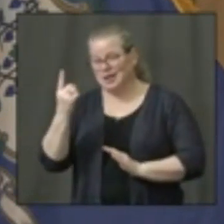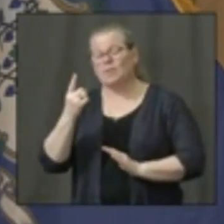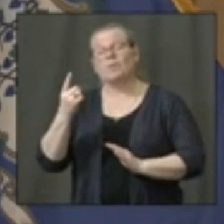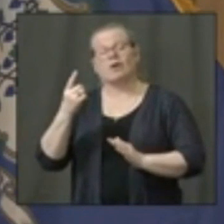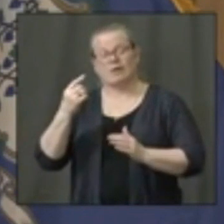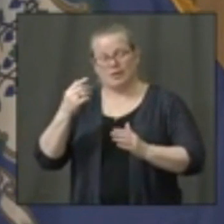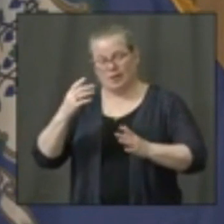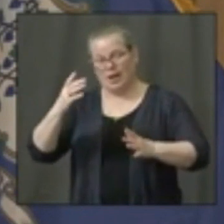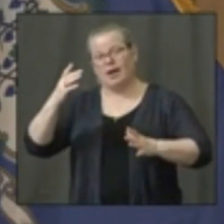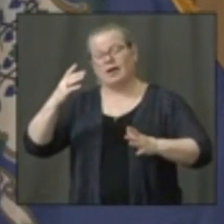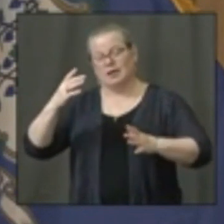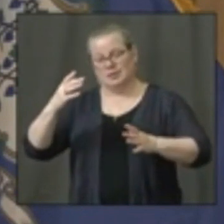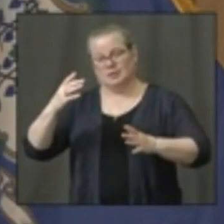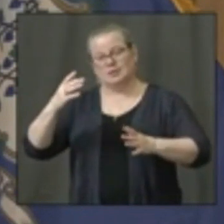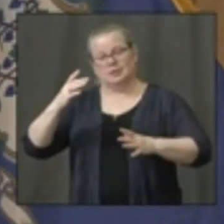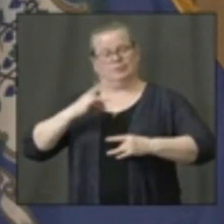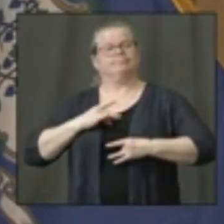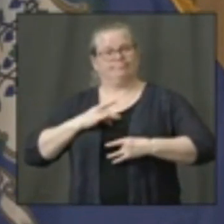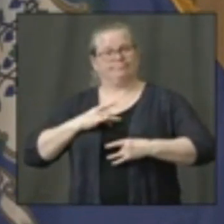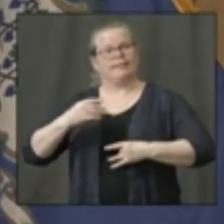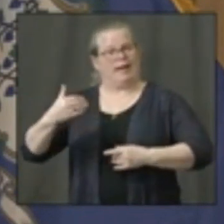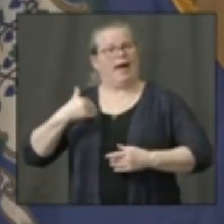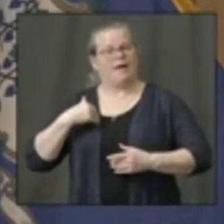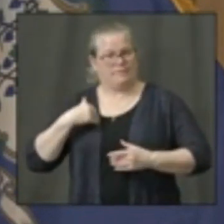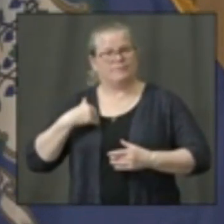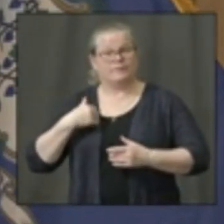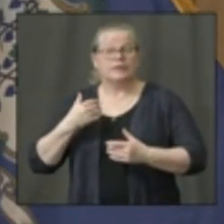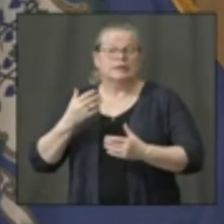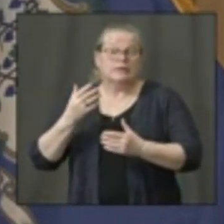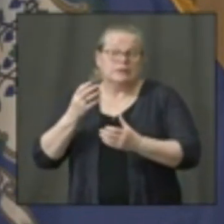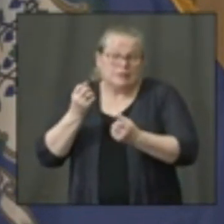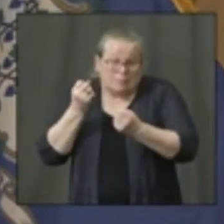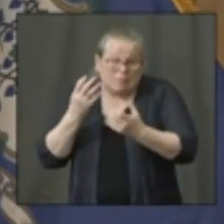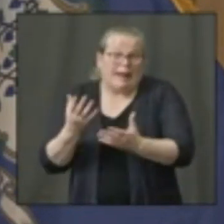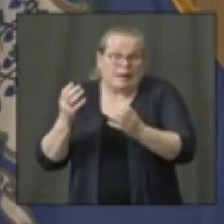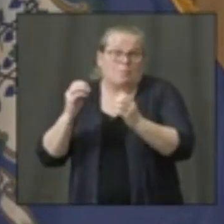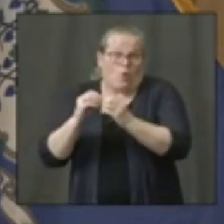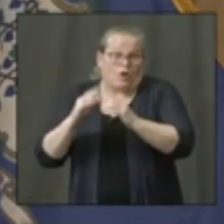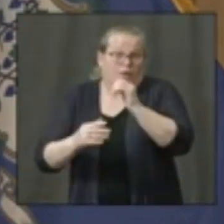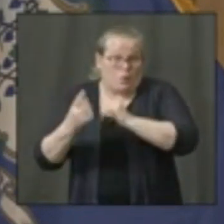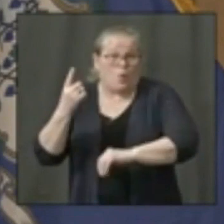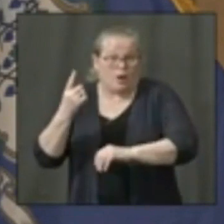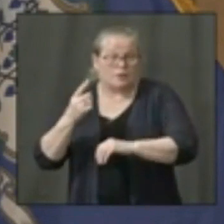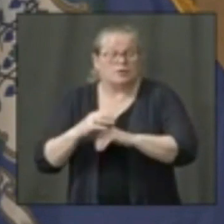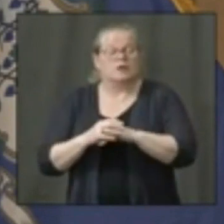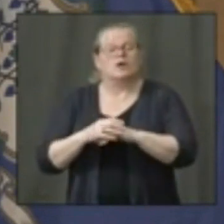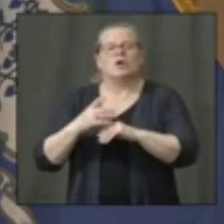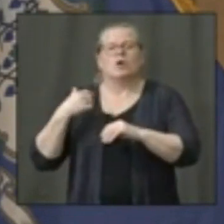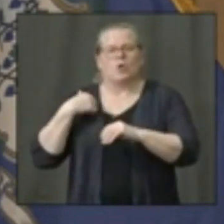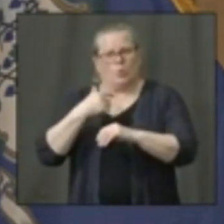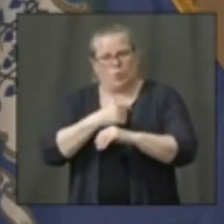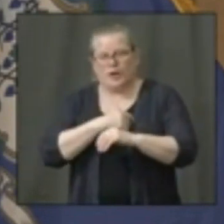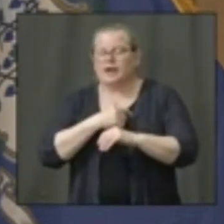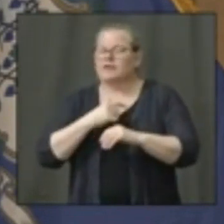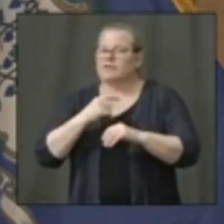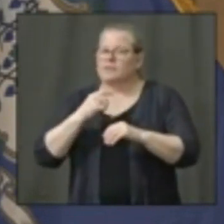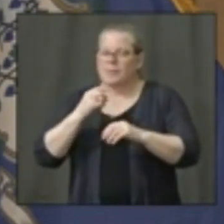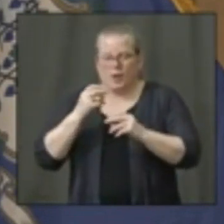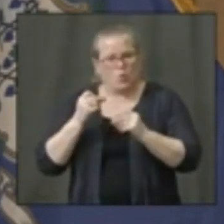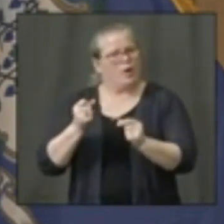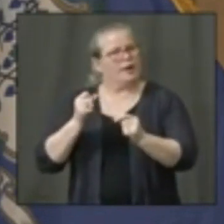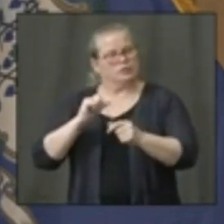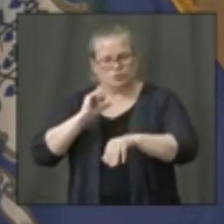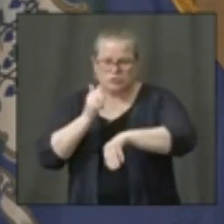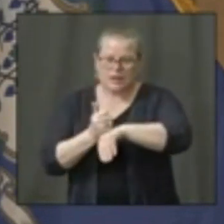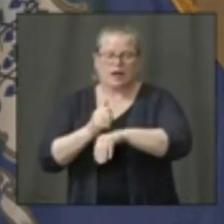than one infection. As you heard over the last few days, we're being very swift about having COVID-only wings and COVID-only